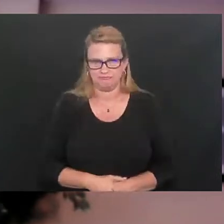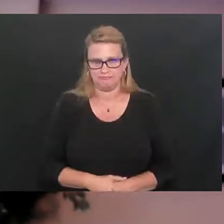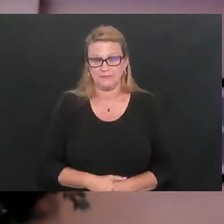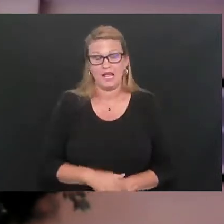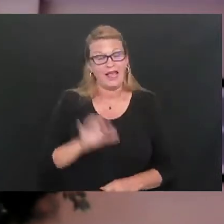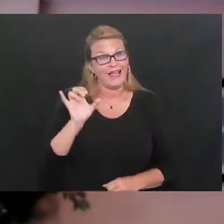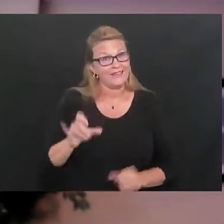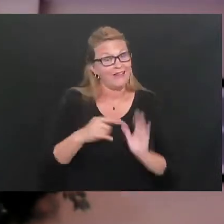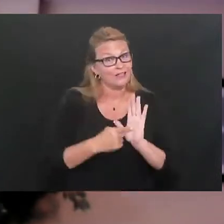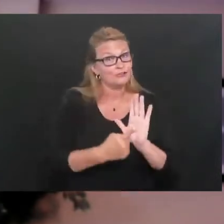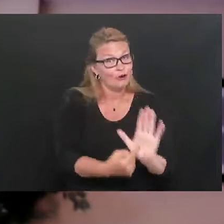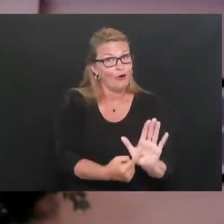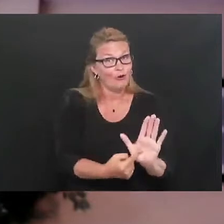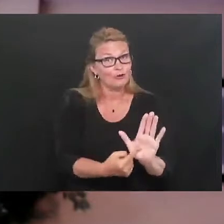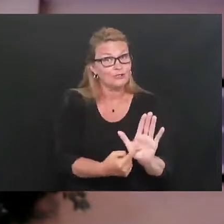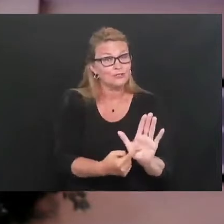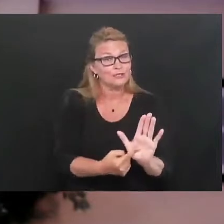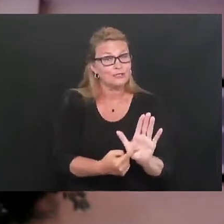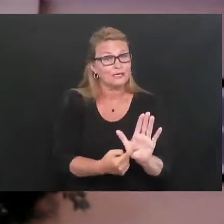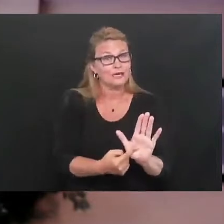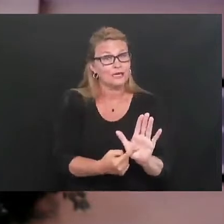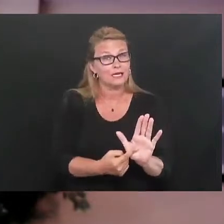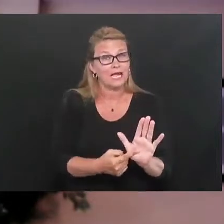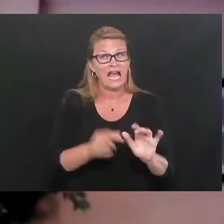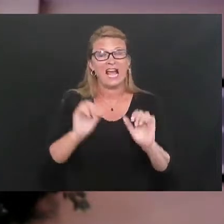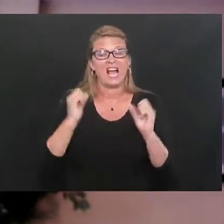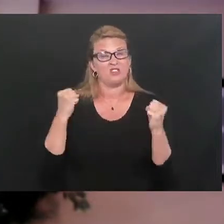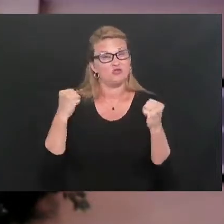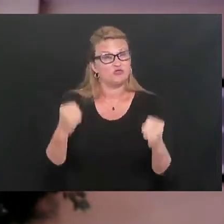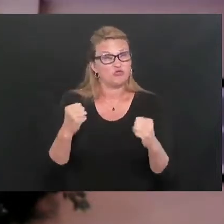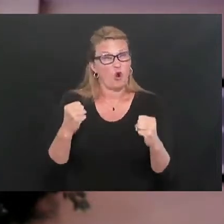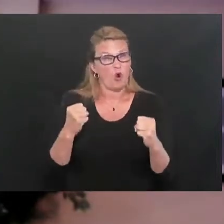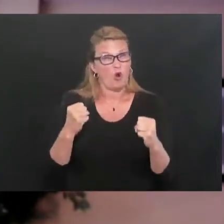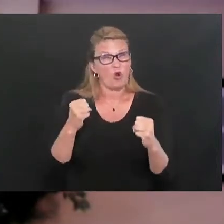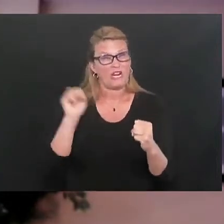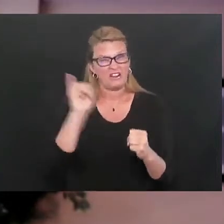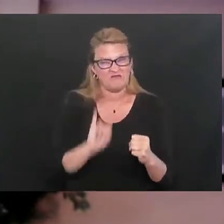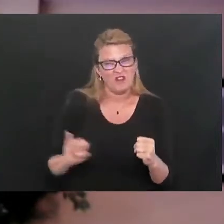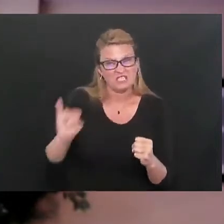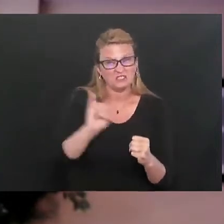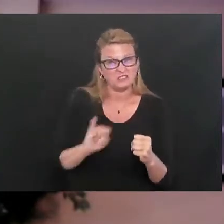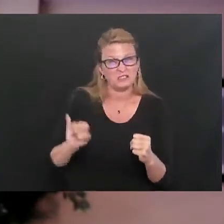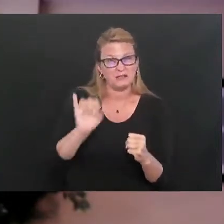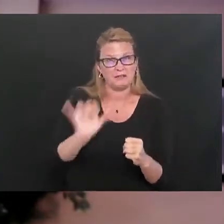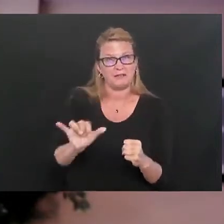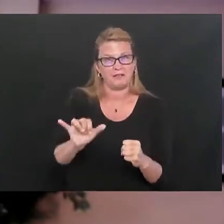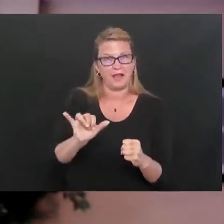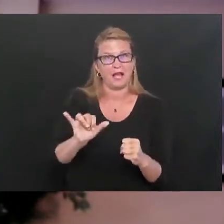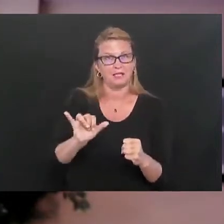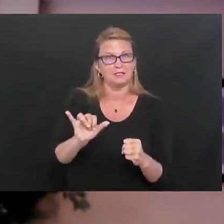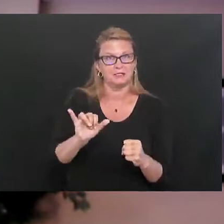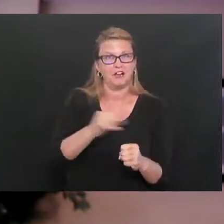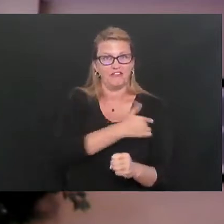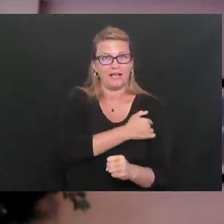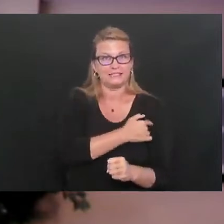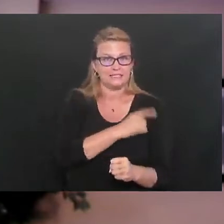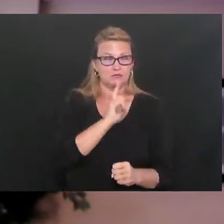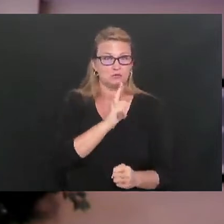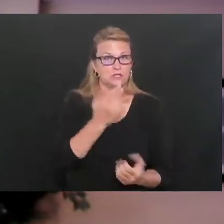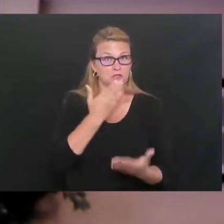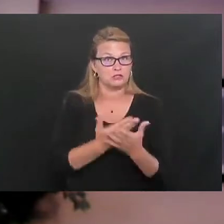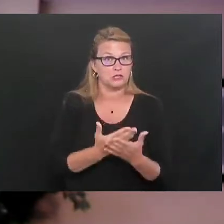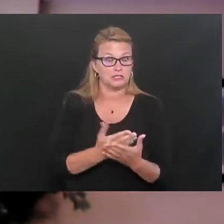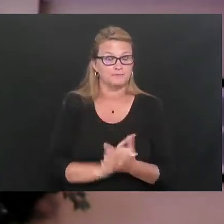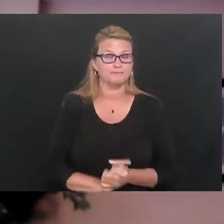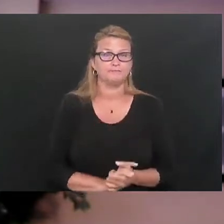redemonstrate the incredible potency and effectiveness of these vaccines. As we said before, we